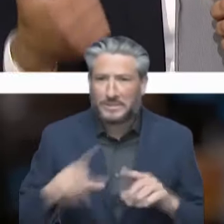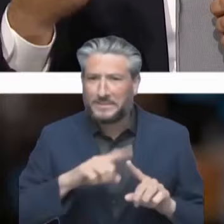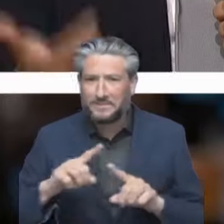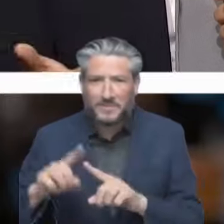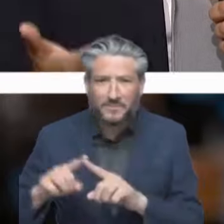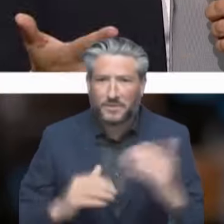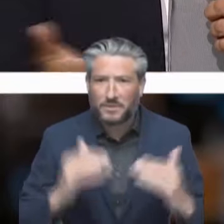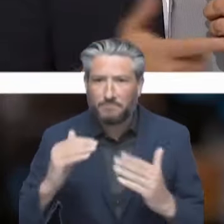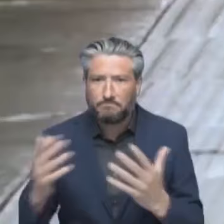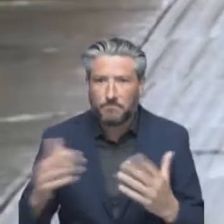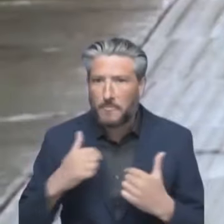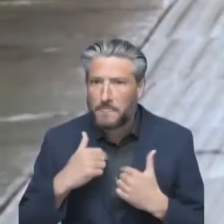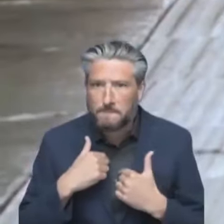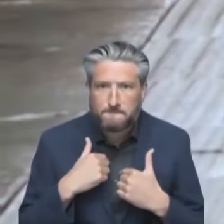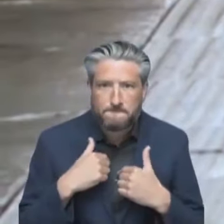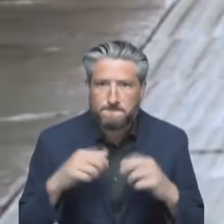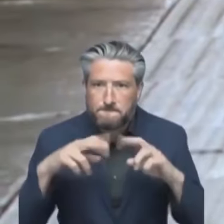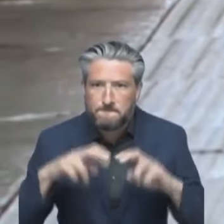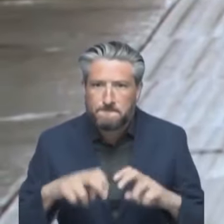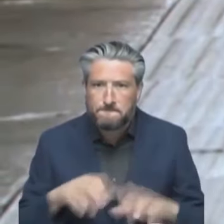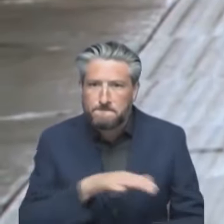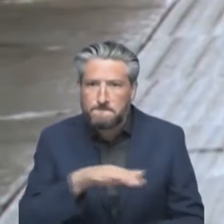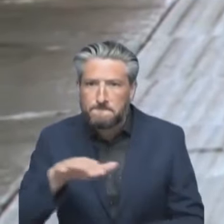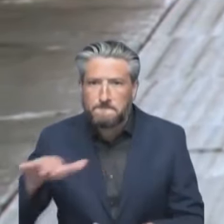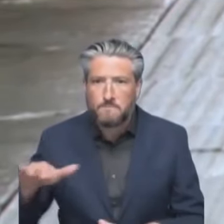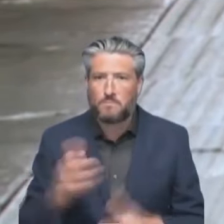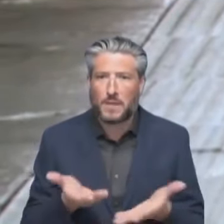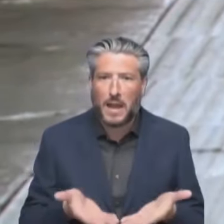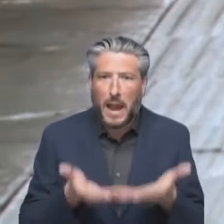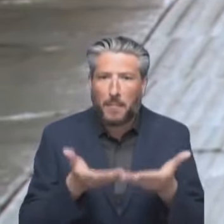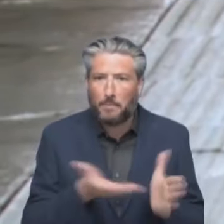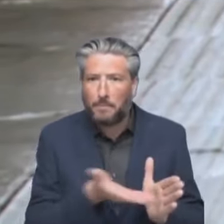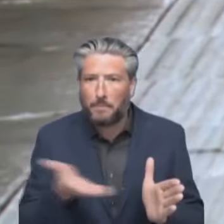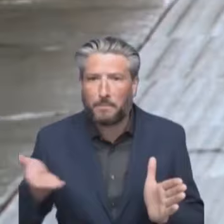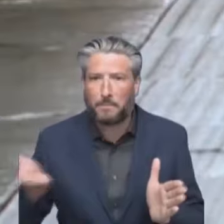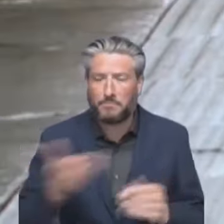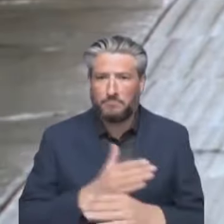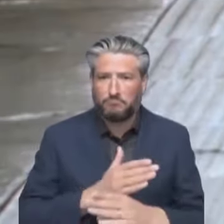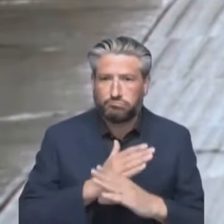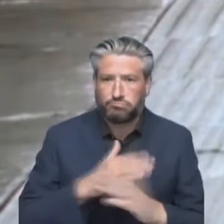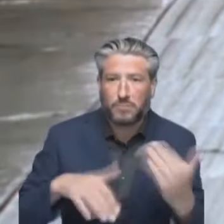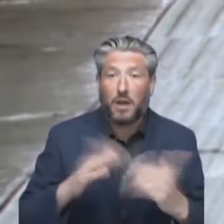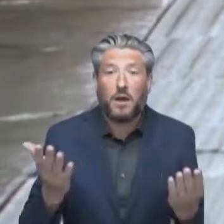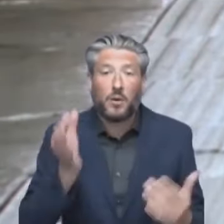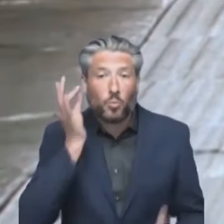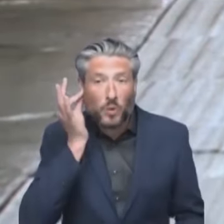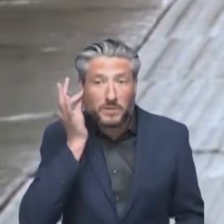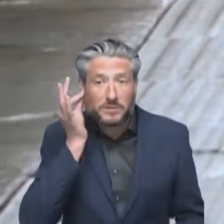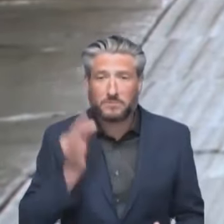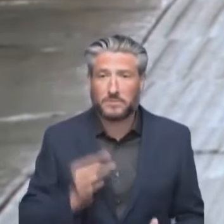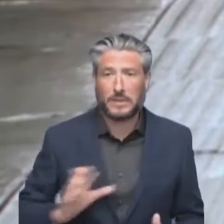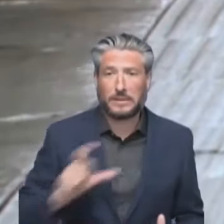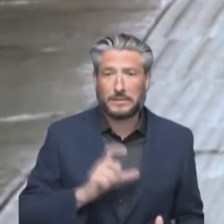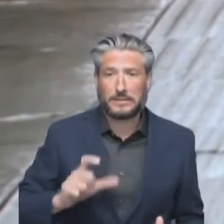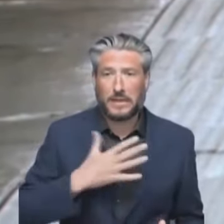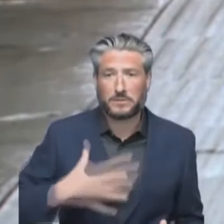or awareness raising can really make a difference. And that's the that's women's cancers and cardiovascular